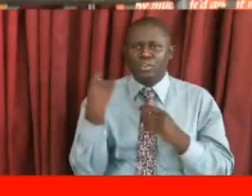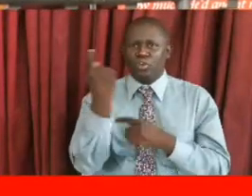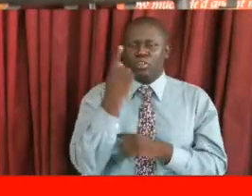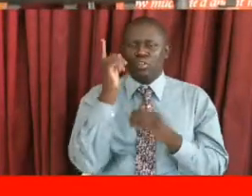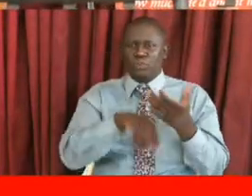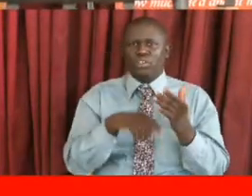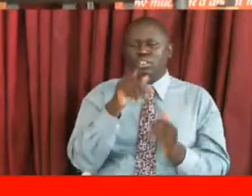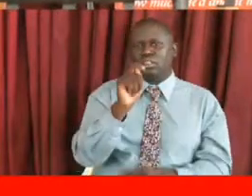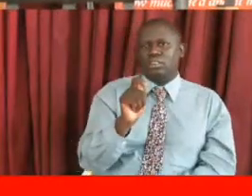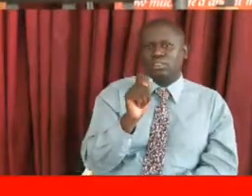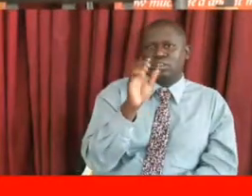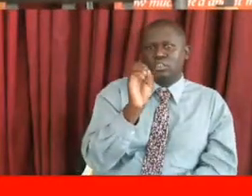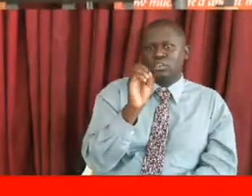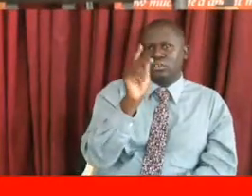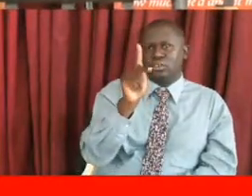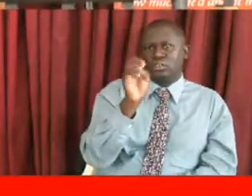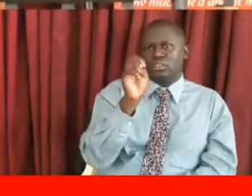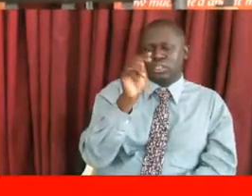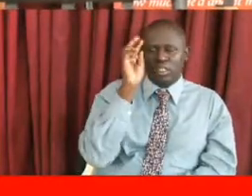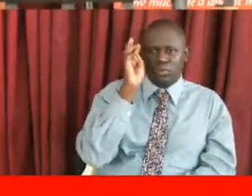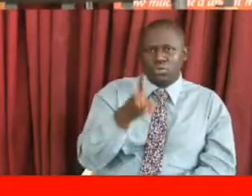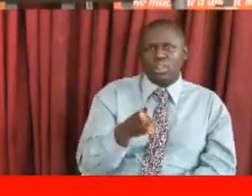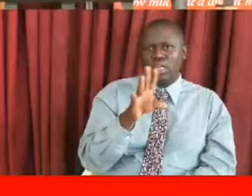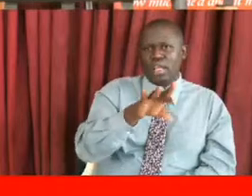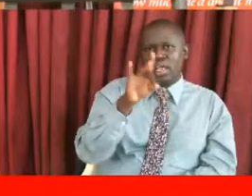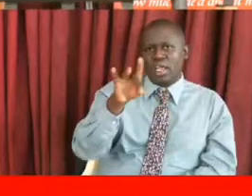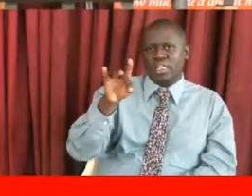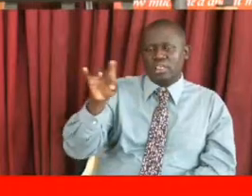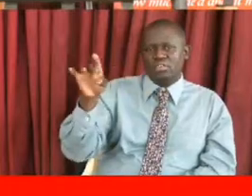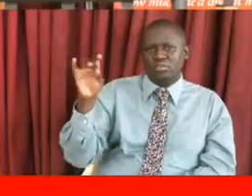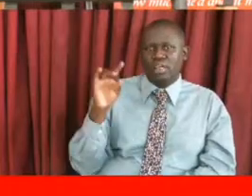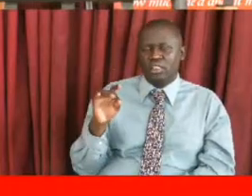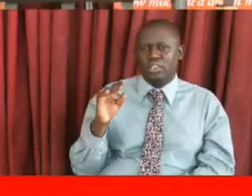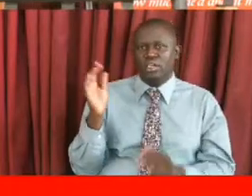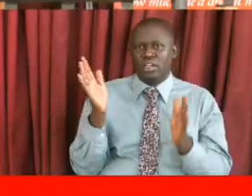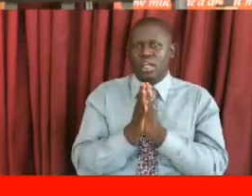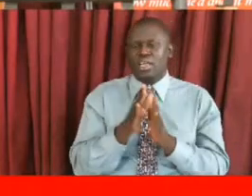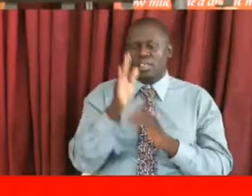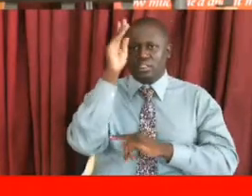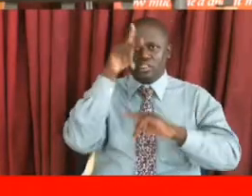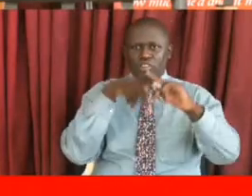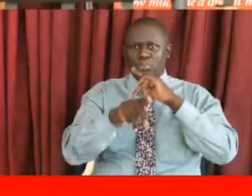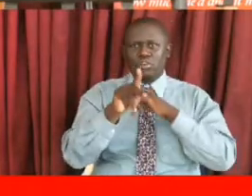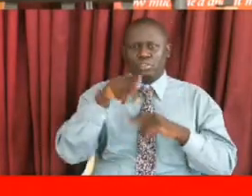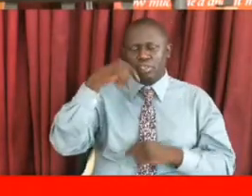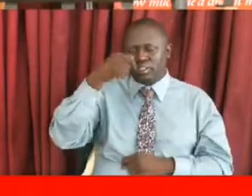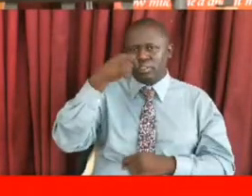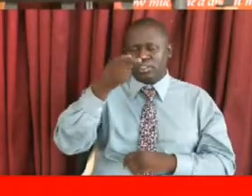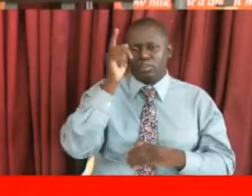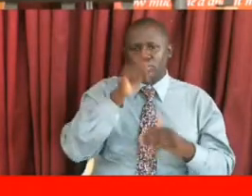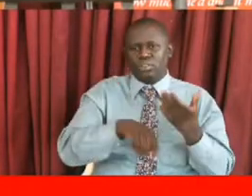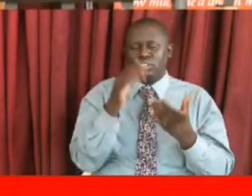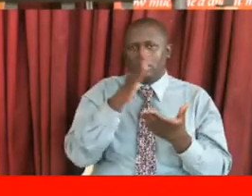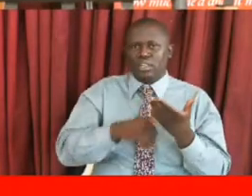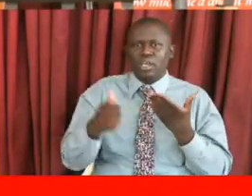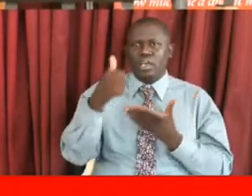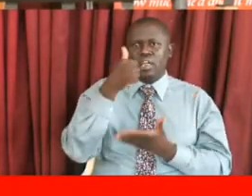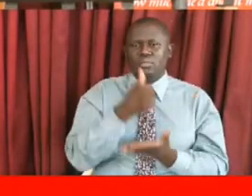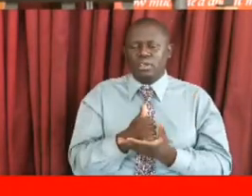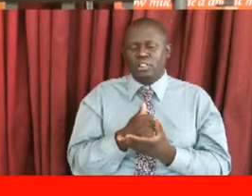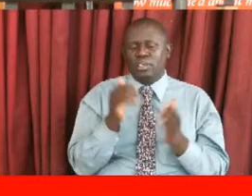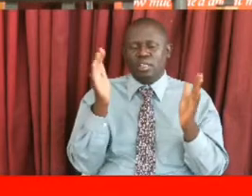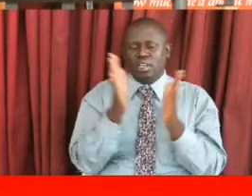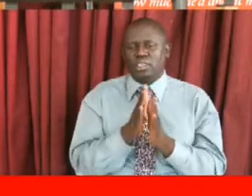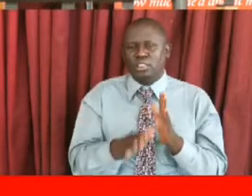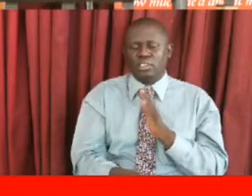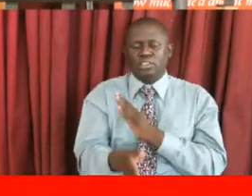token will identify the prophet says amen amen and the children of